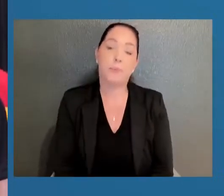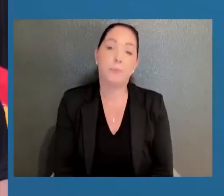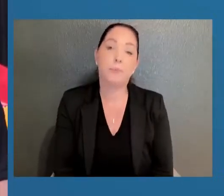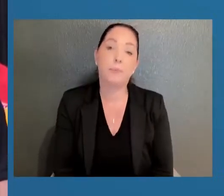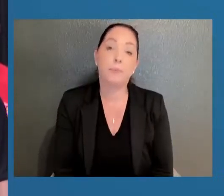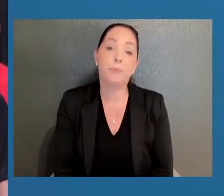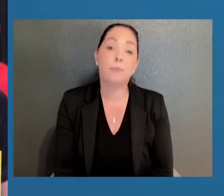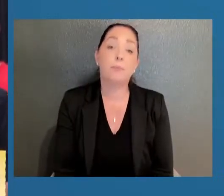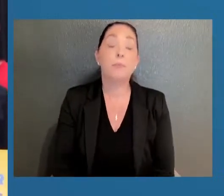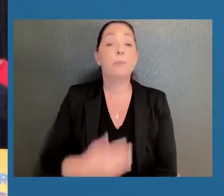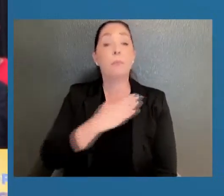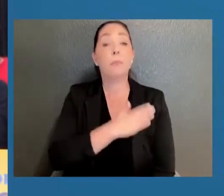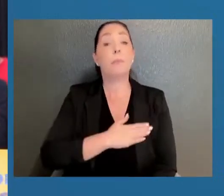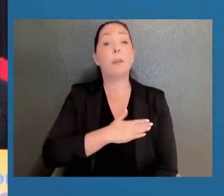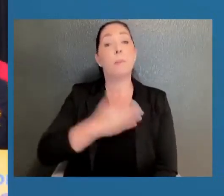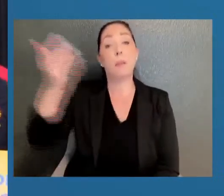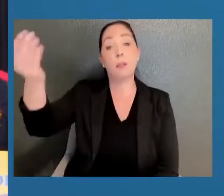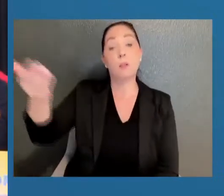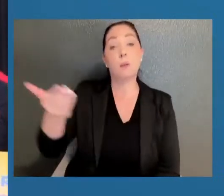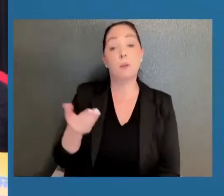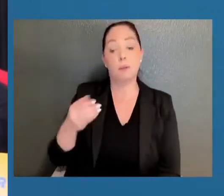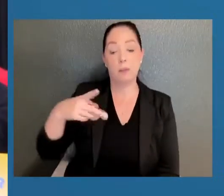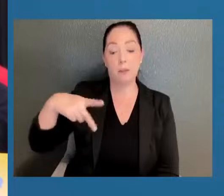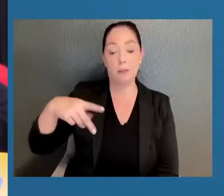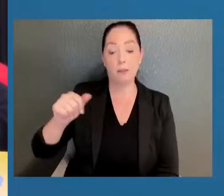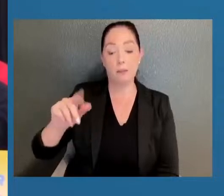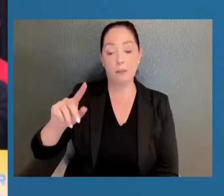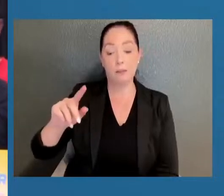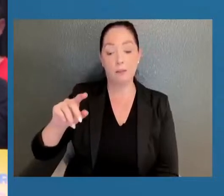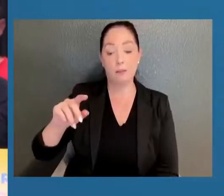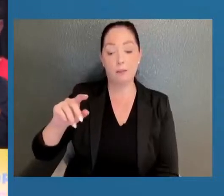Please welcome to the stage Dr. Levon Ansari.